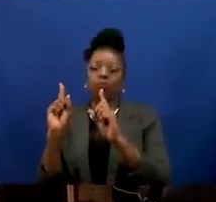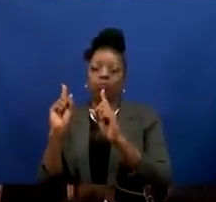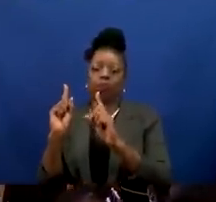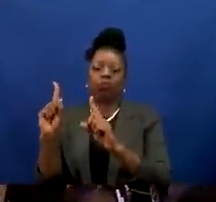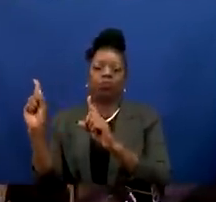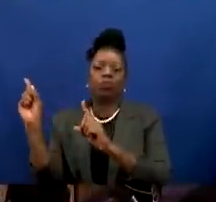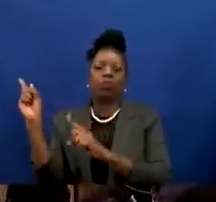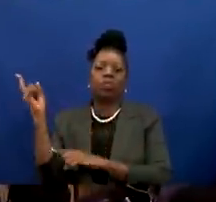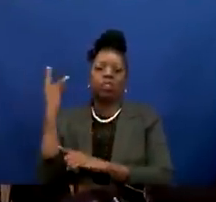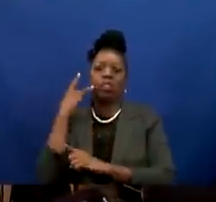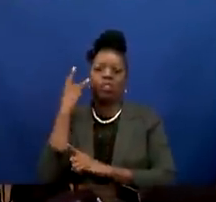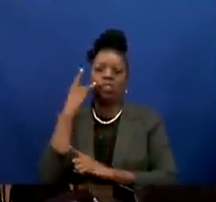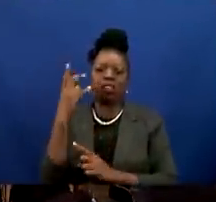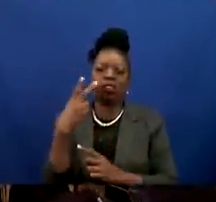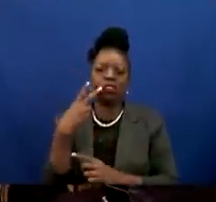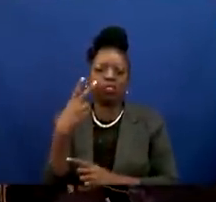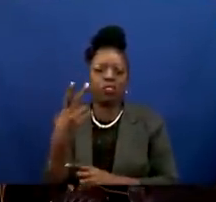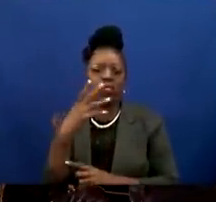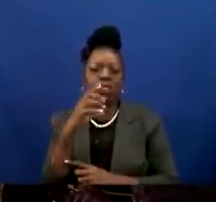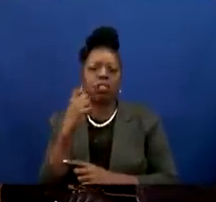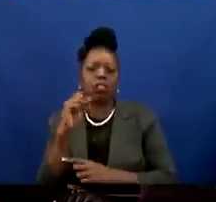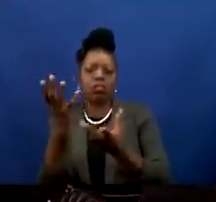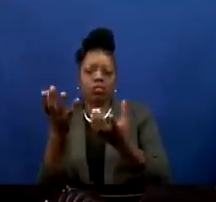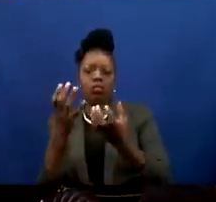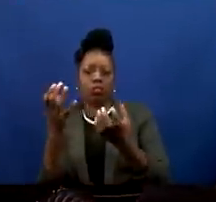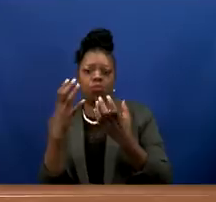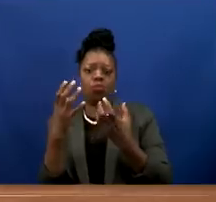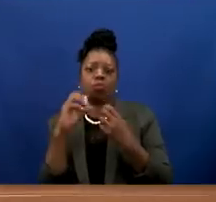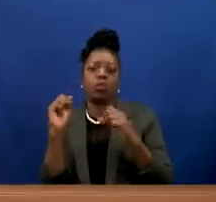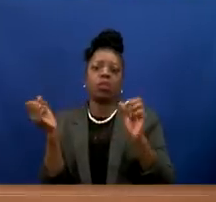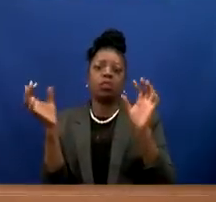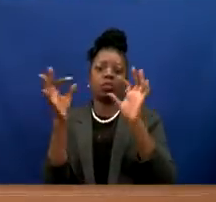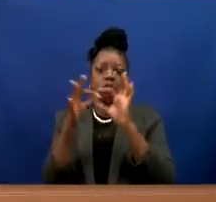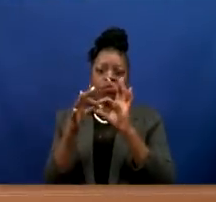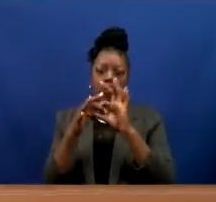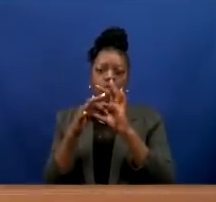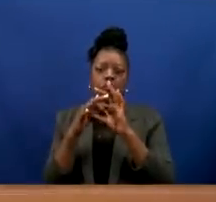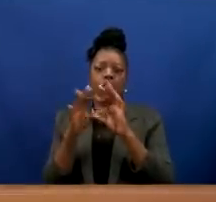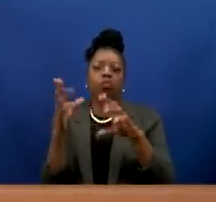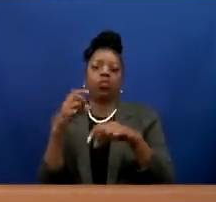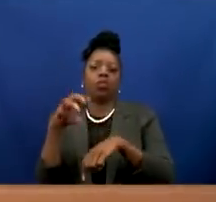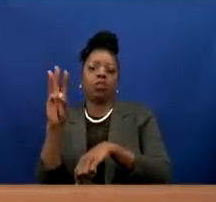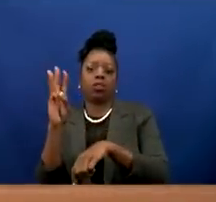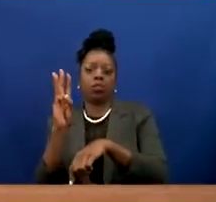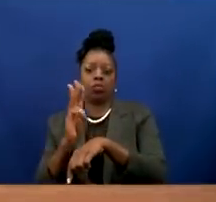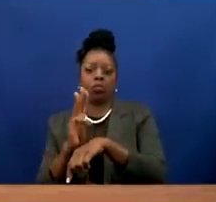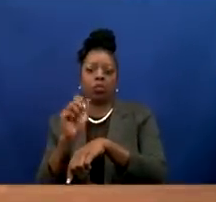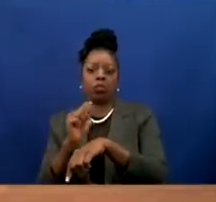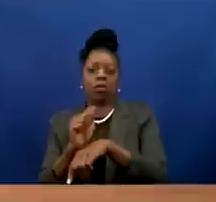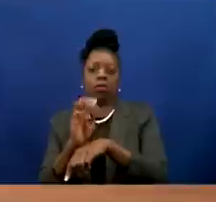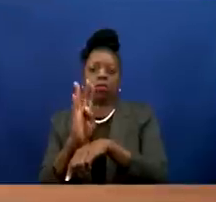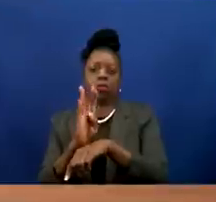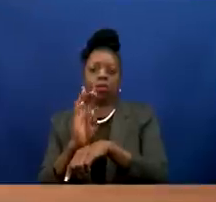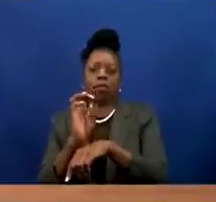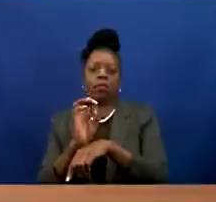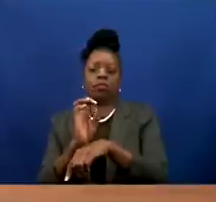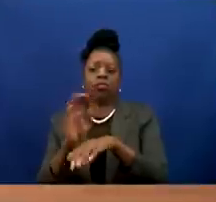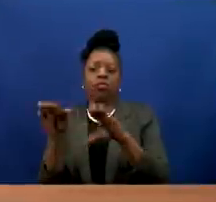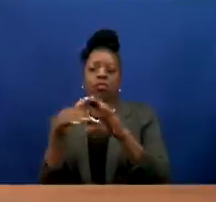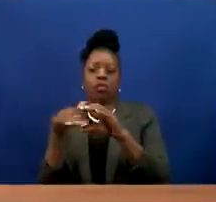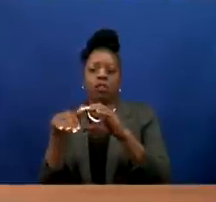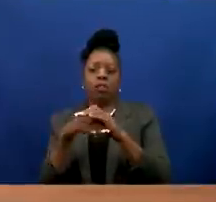If you're viewing us around the world and you want to give your life to the Lord Jesus or become a part of the Wheeler Avenue Baptist Church, email us